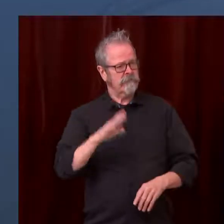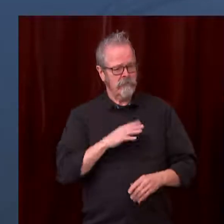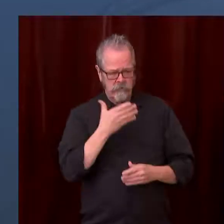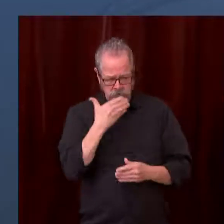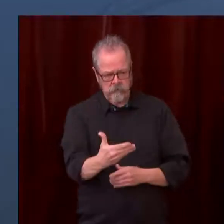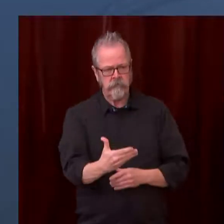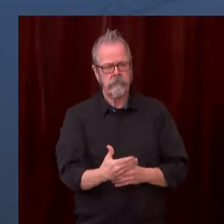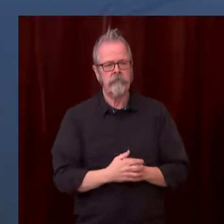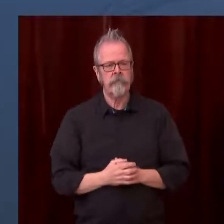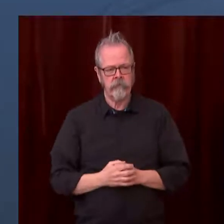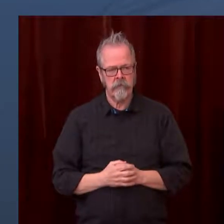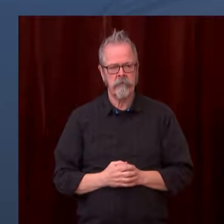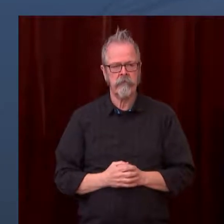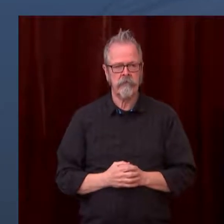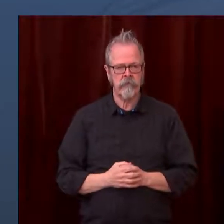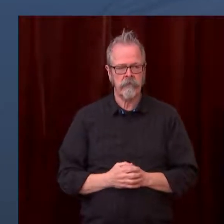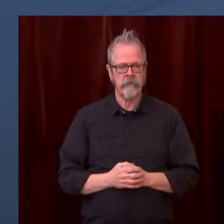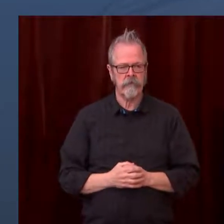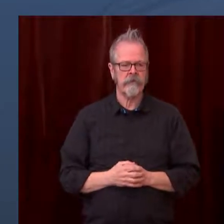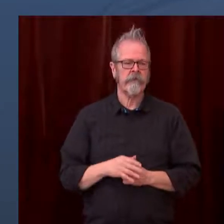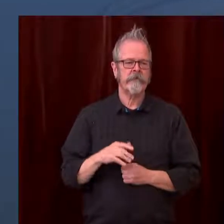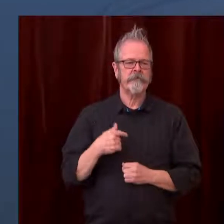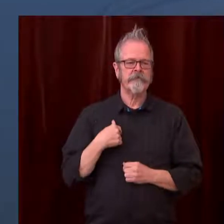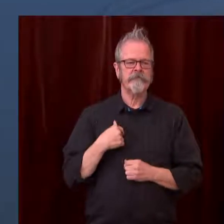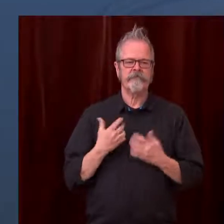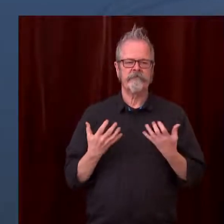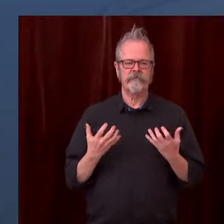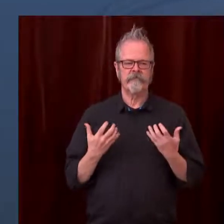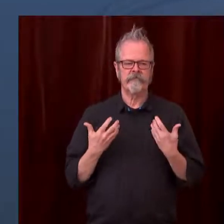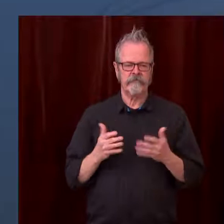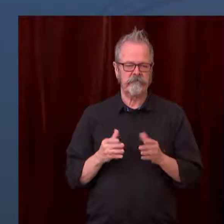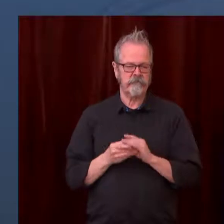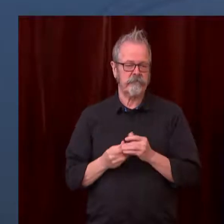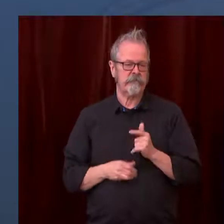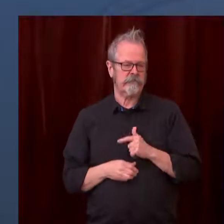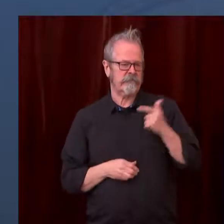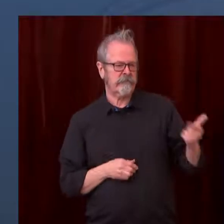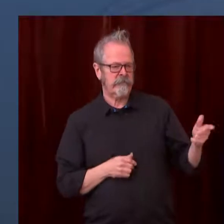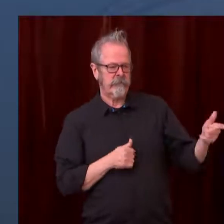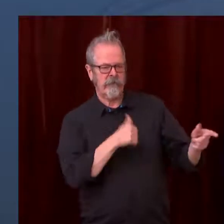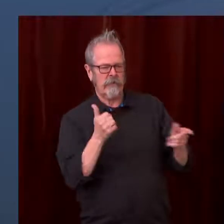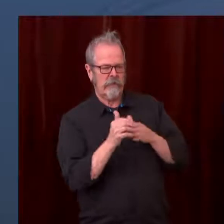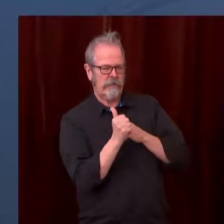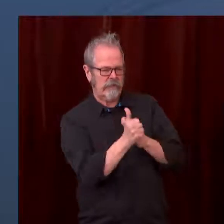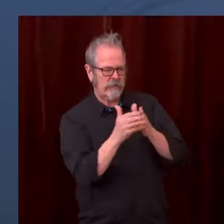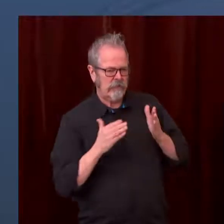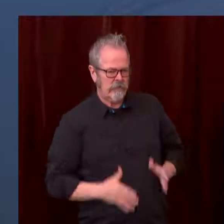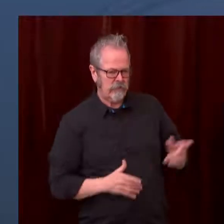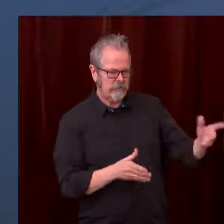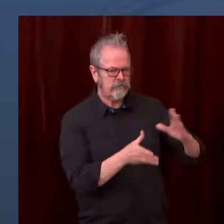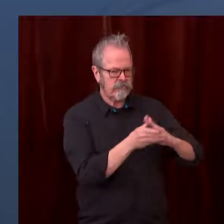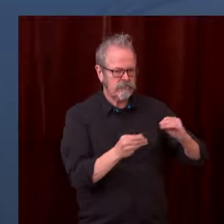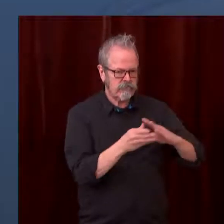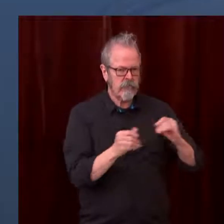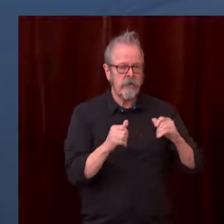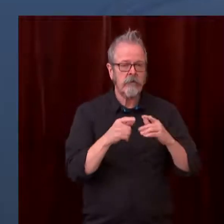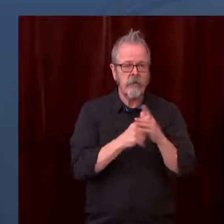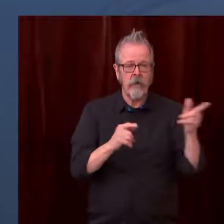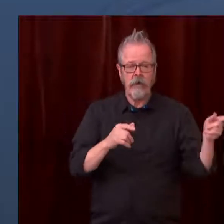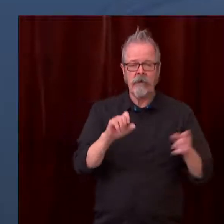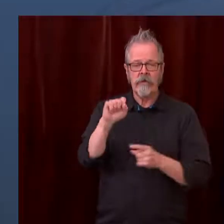this issue. Seattle Mayor Jenny Durkin and Senator Reuven Carlisle. Mayor, could you make a few comments?